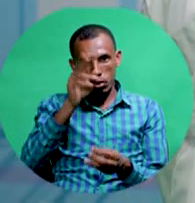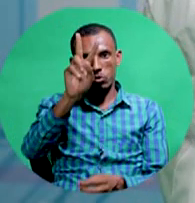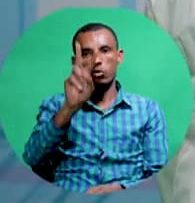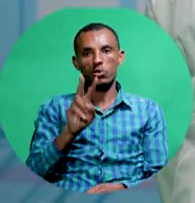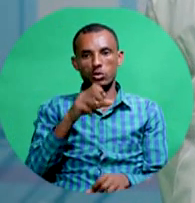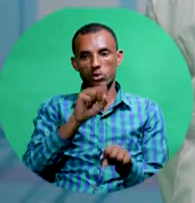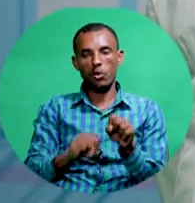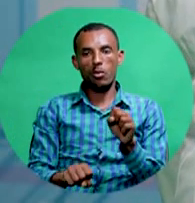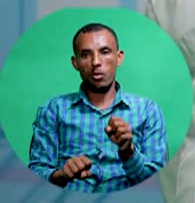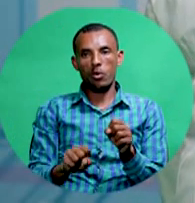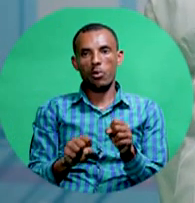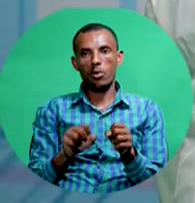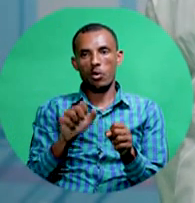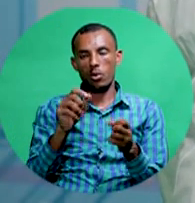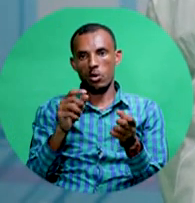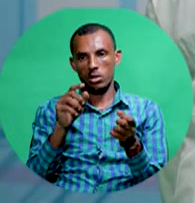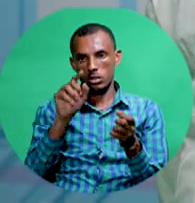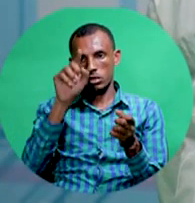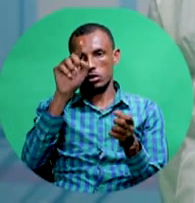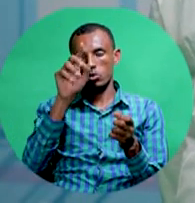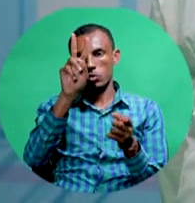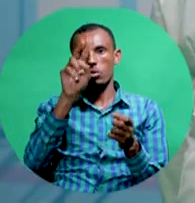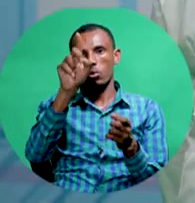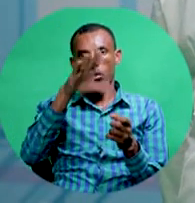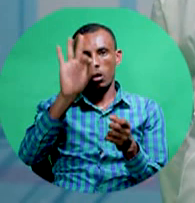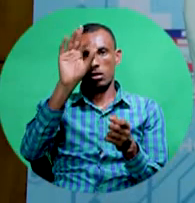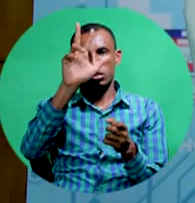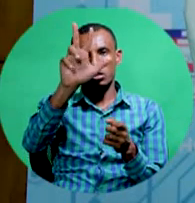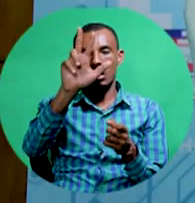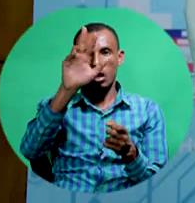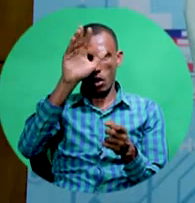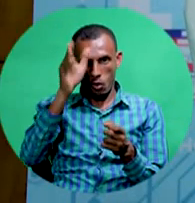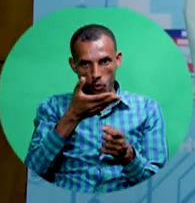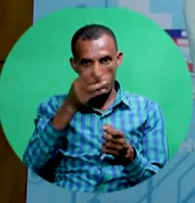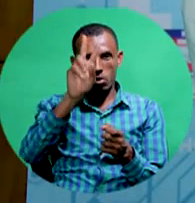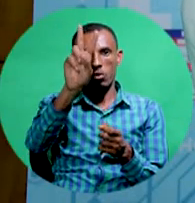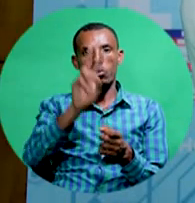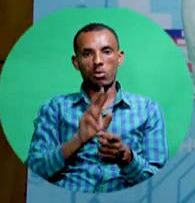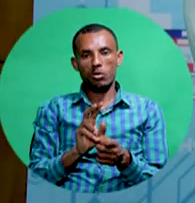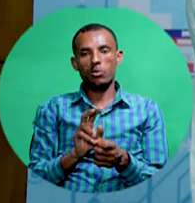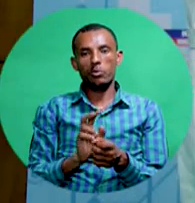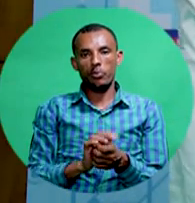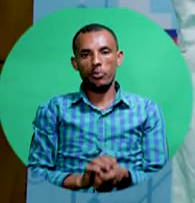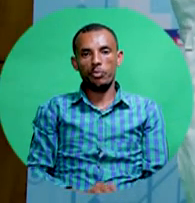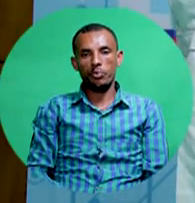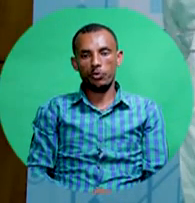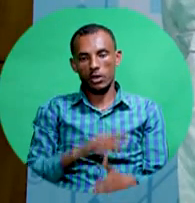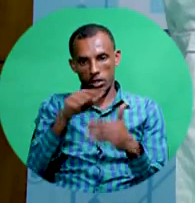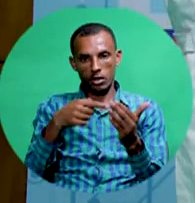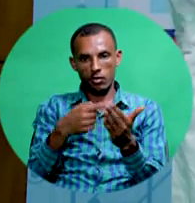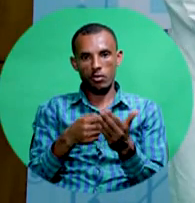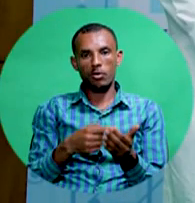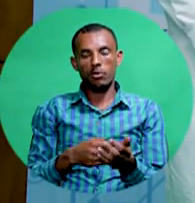so when you add these two you get 3 over 2 this is it